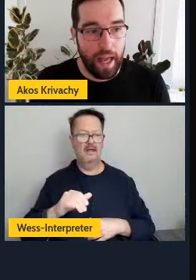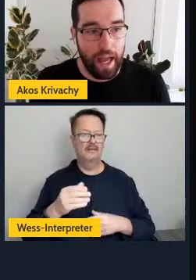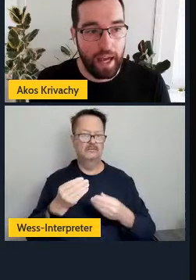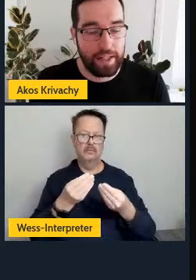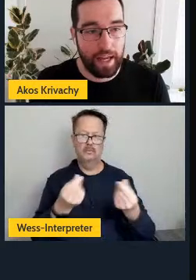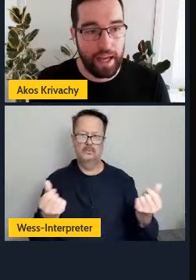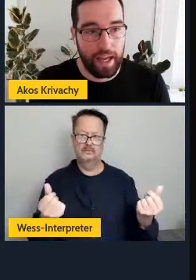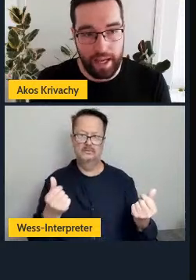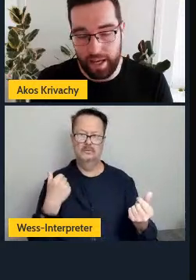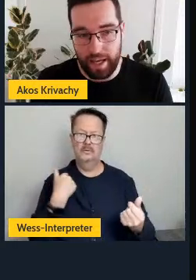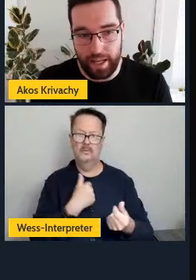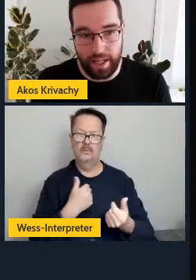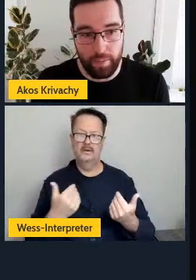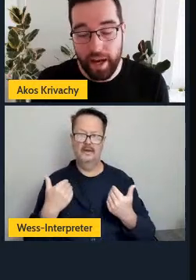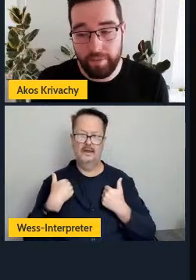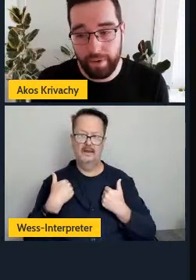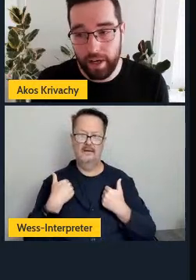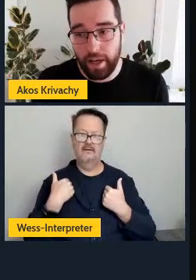have